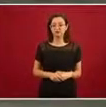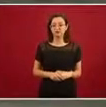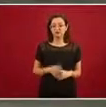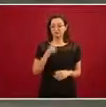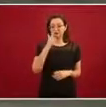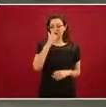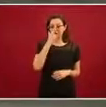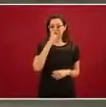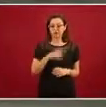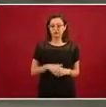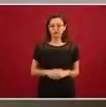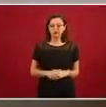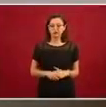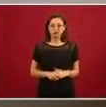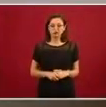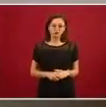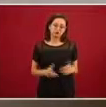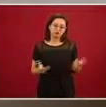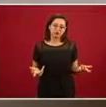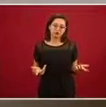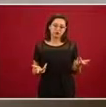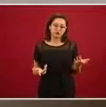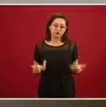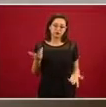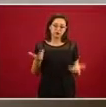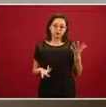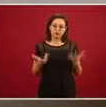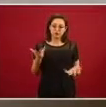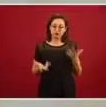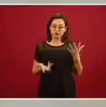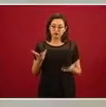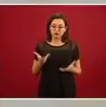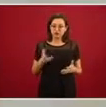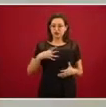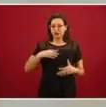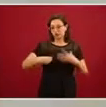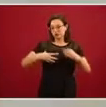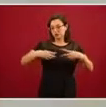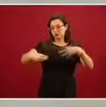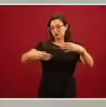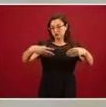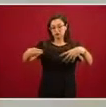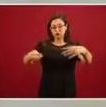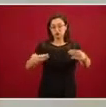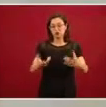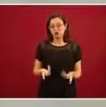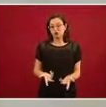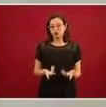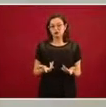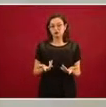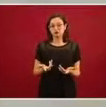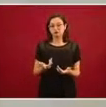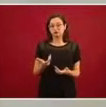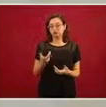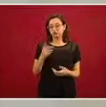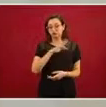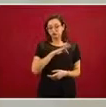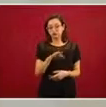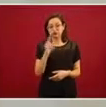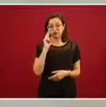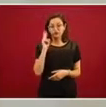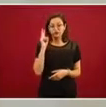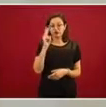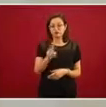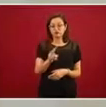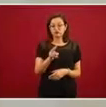one confirmed case, it will show on the map. And as to why some municipalities have cases and